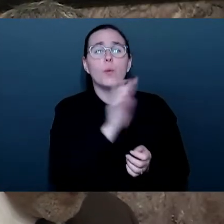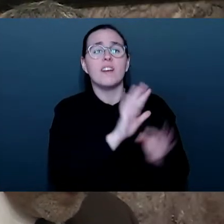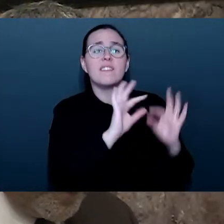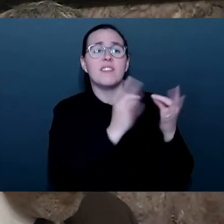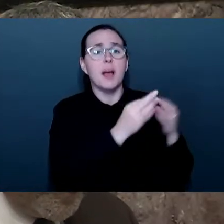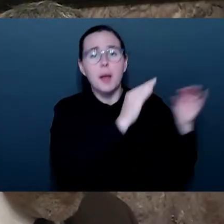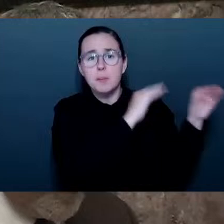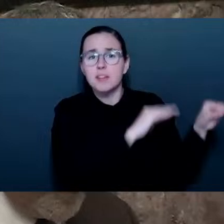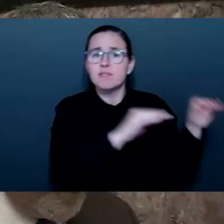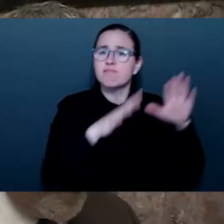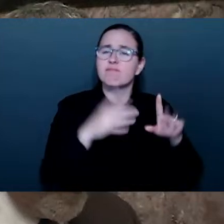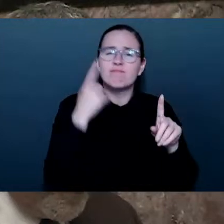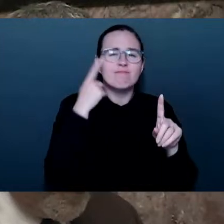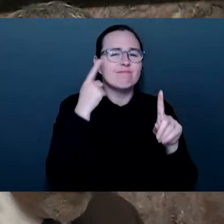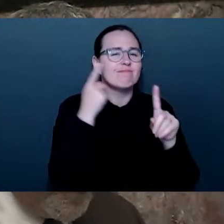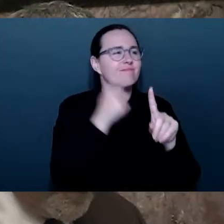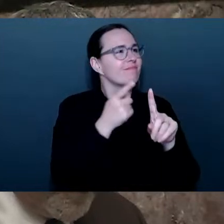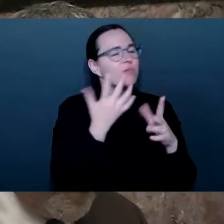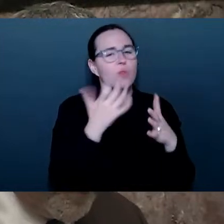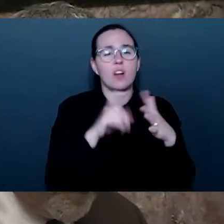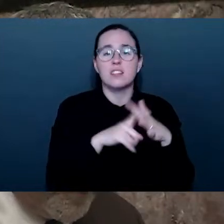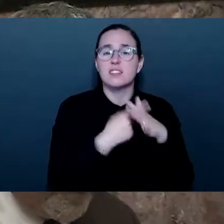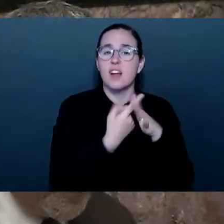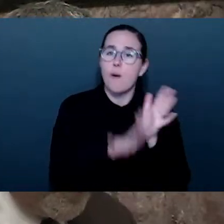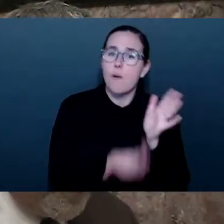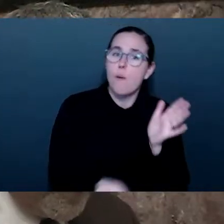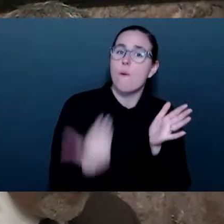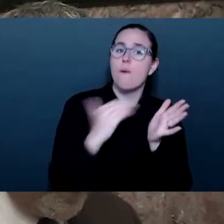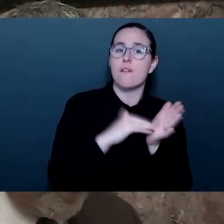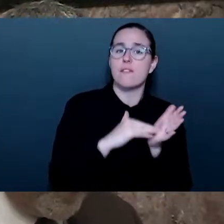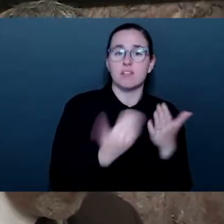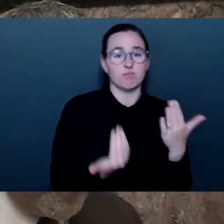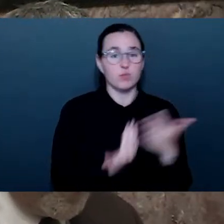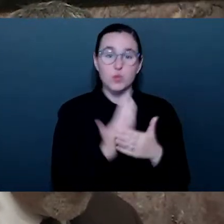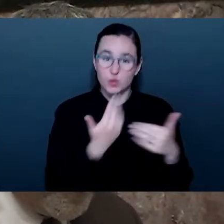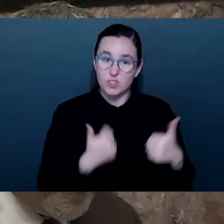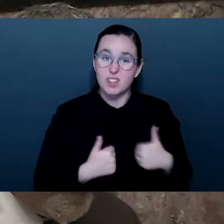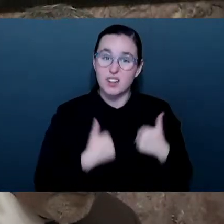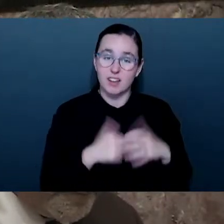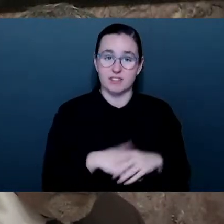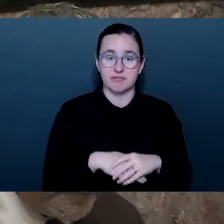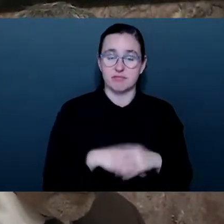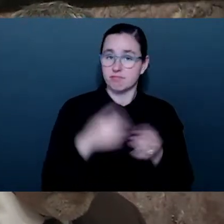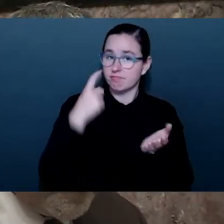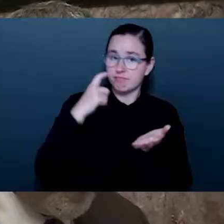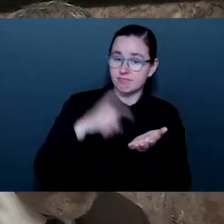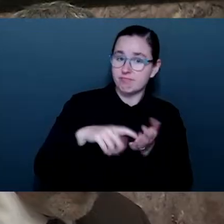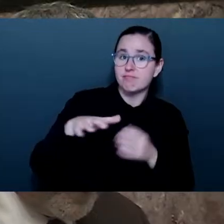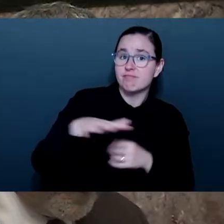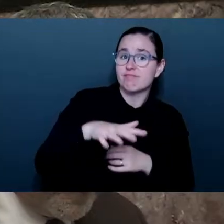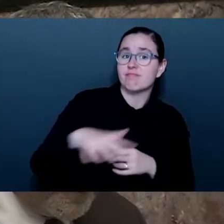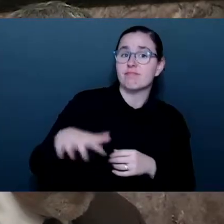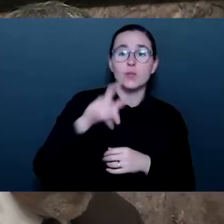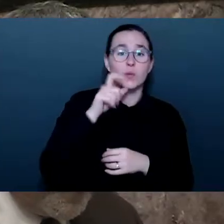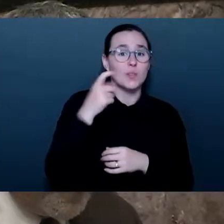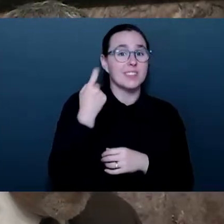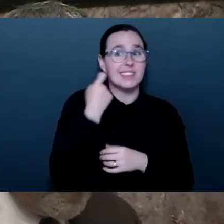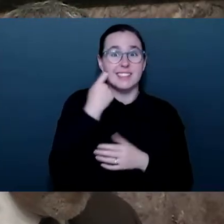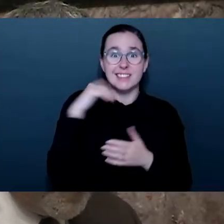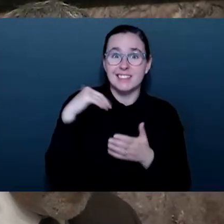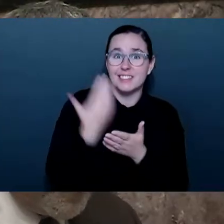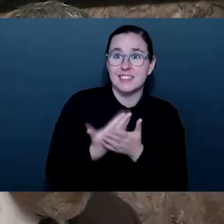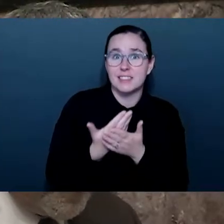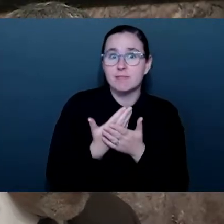those who are just arriving, hoping to build better lives. Whatever faith, belief, religion,